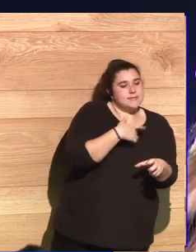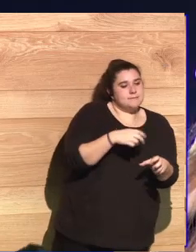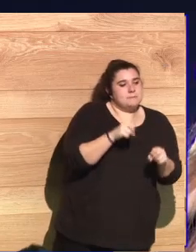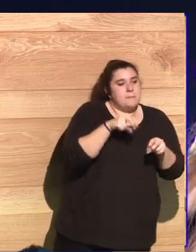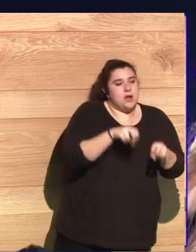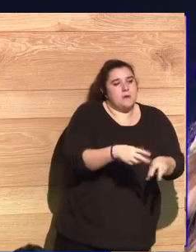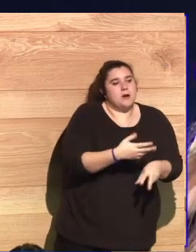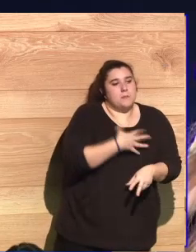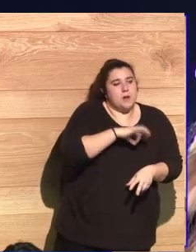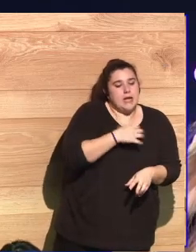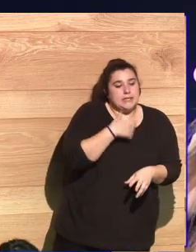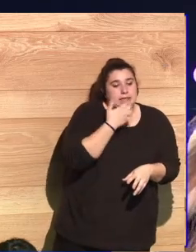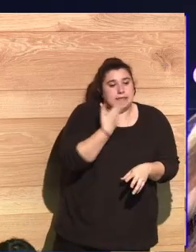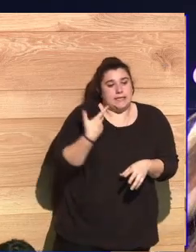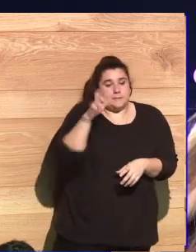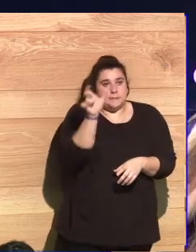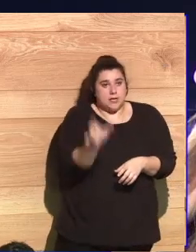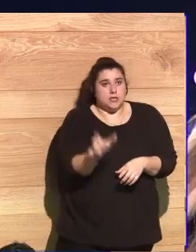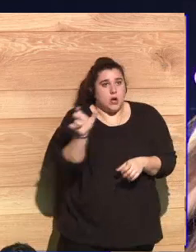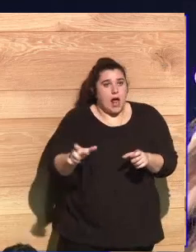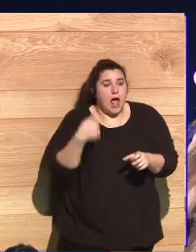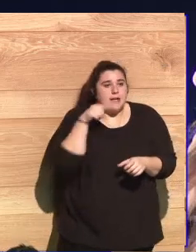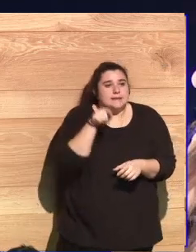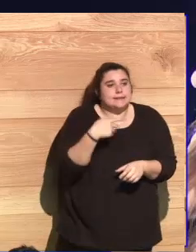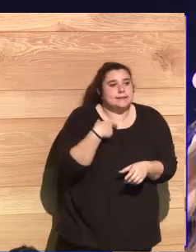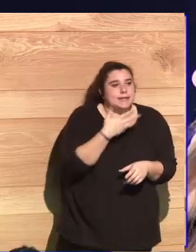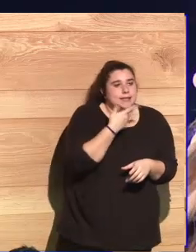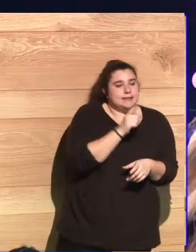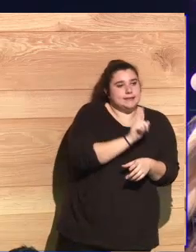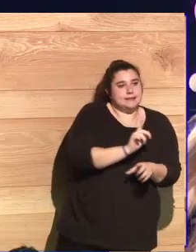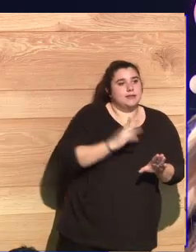someone as a godfather, as they say.